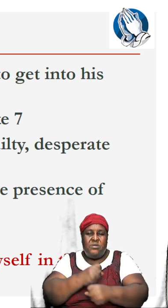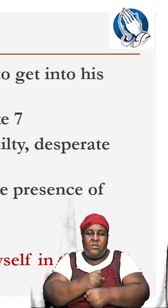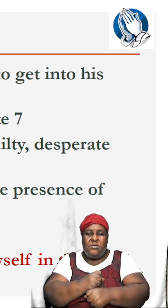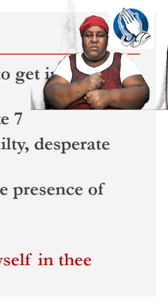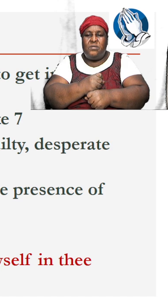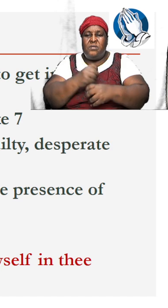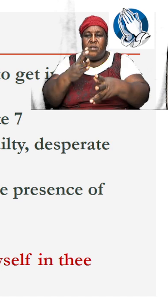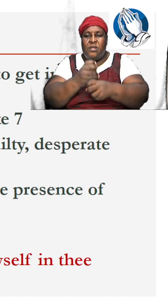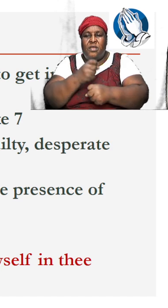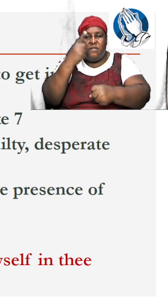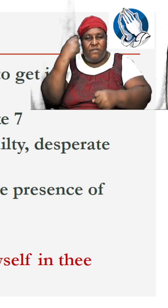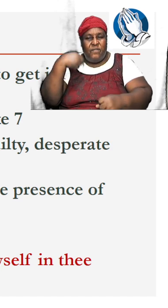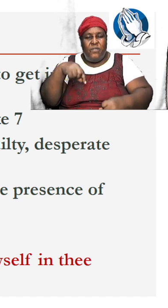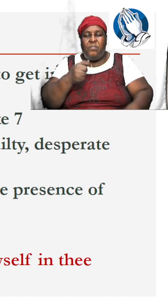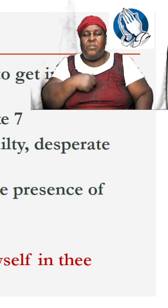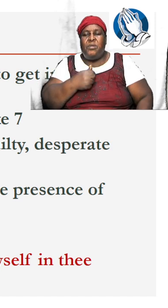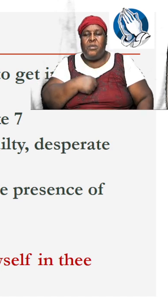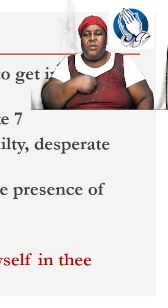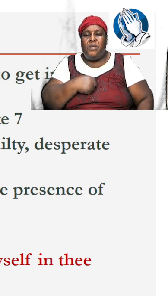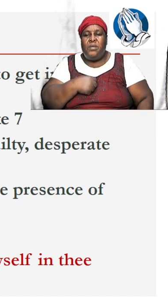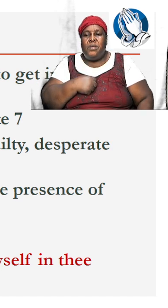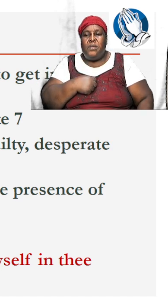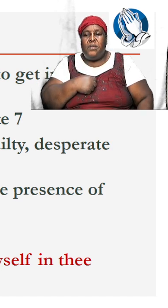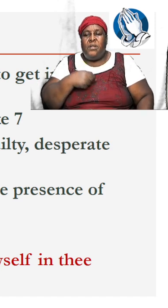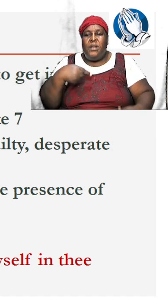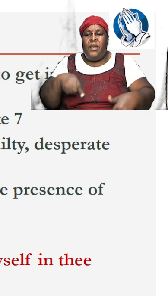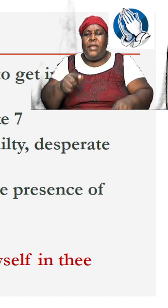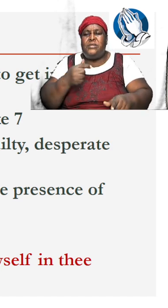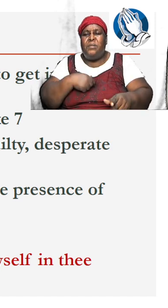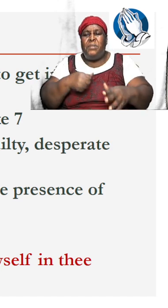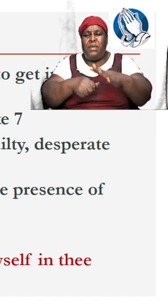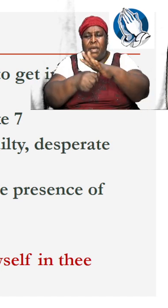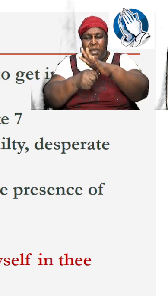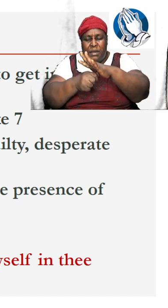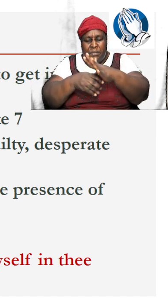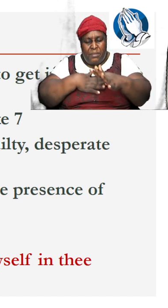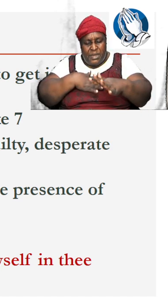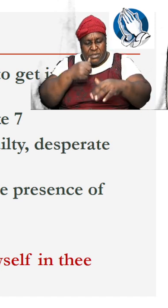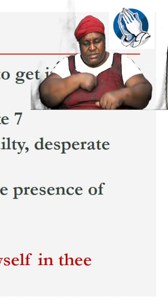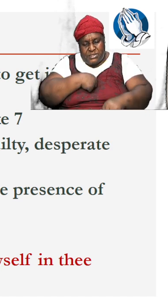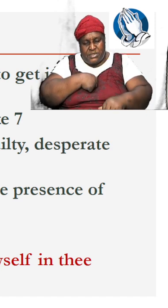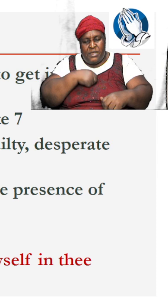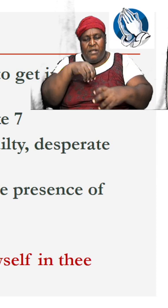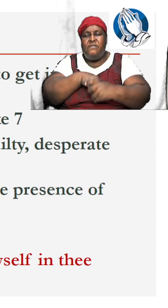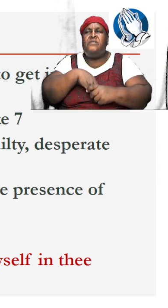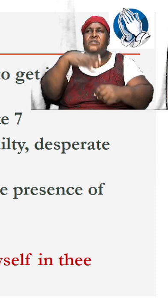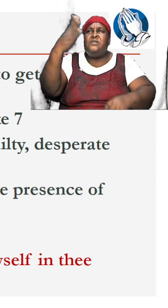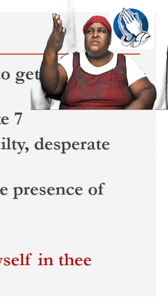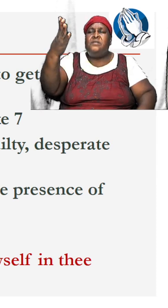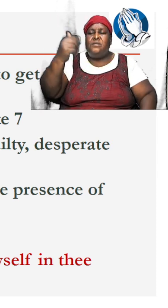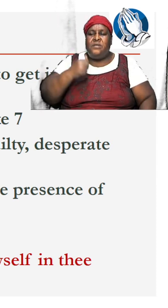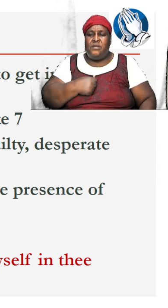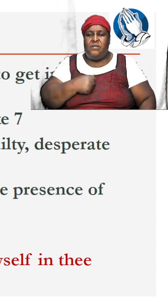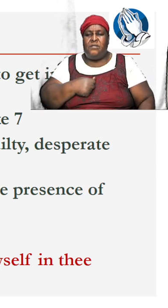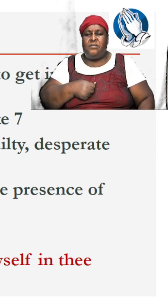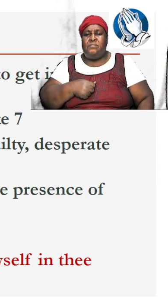cleft for me, let me hide myself in